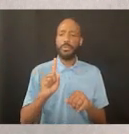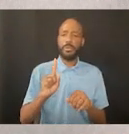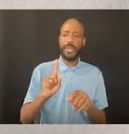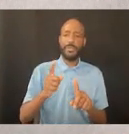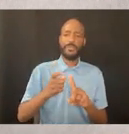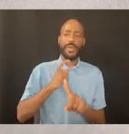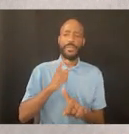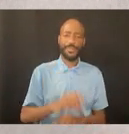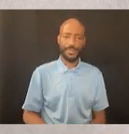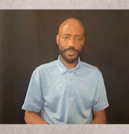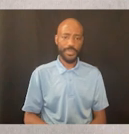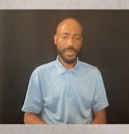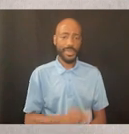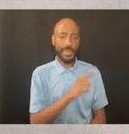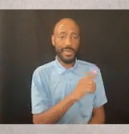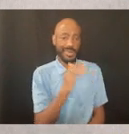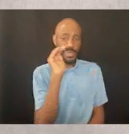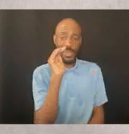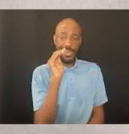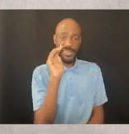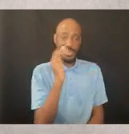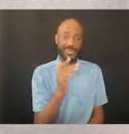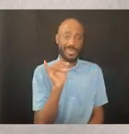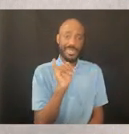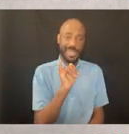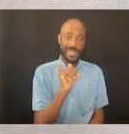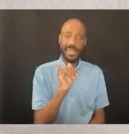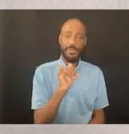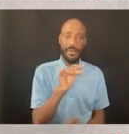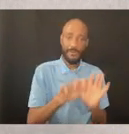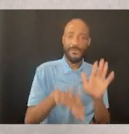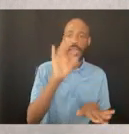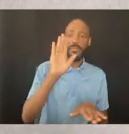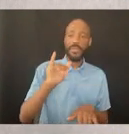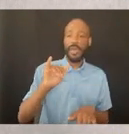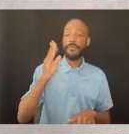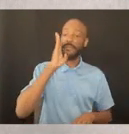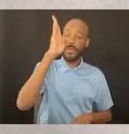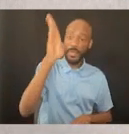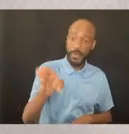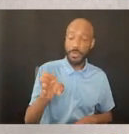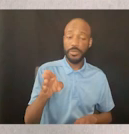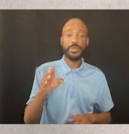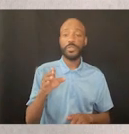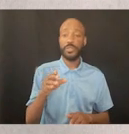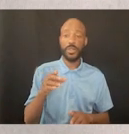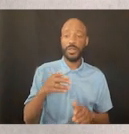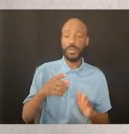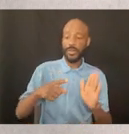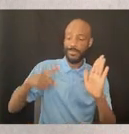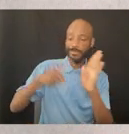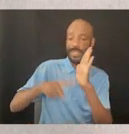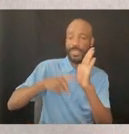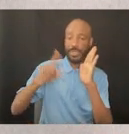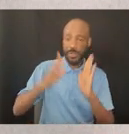they were unearthed by future archaeologists trying to find out the history of what happened to these